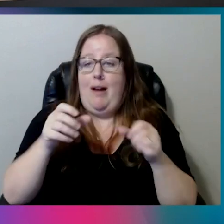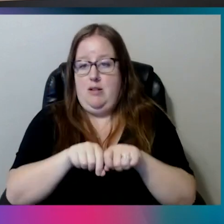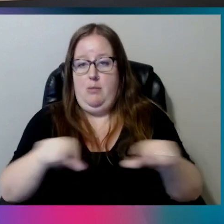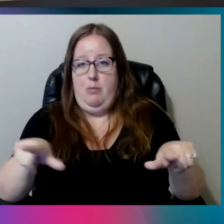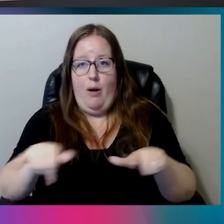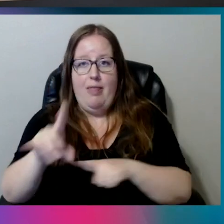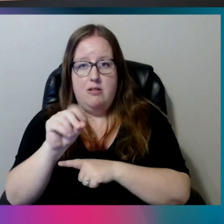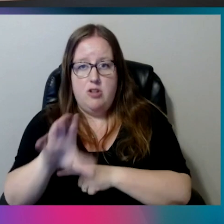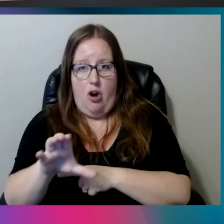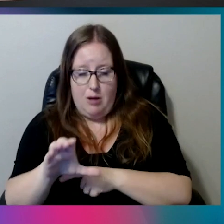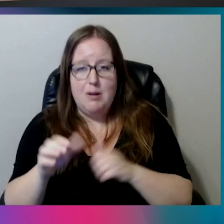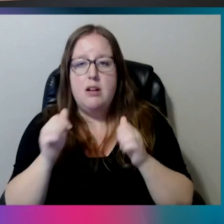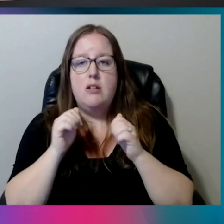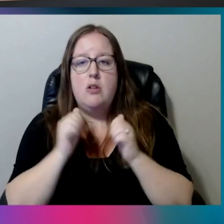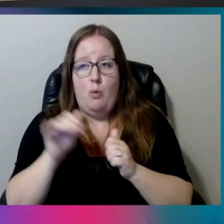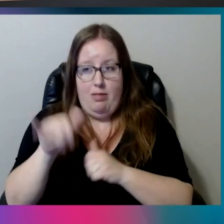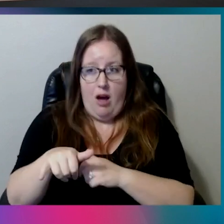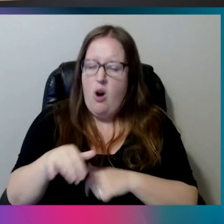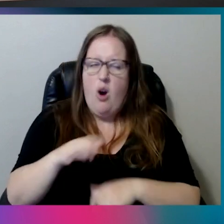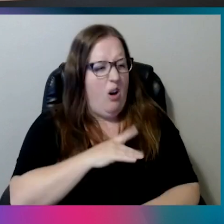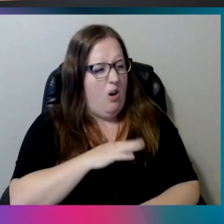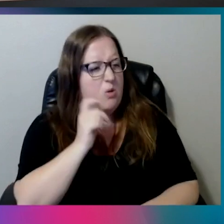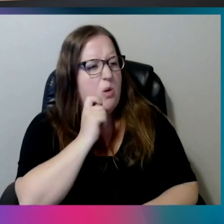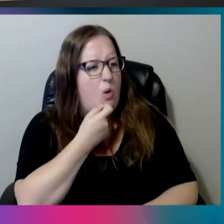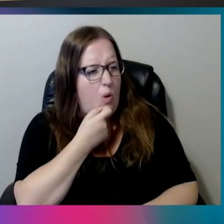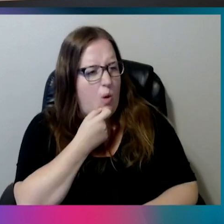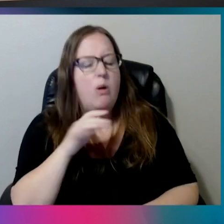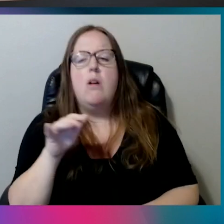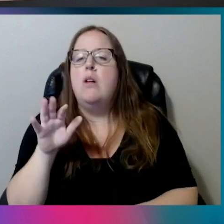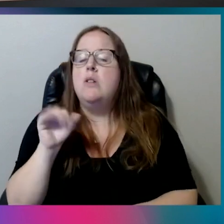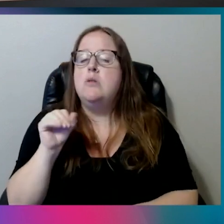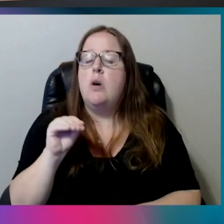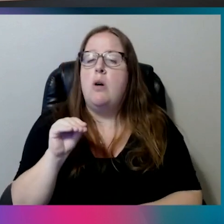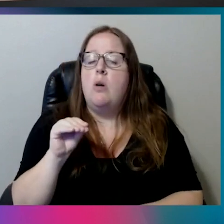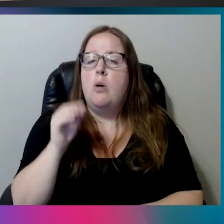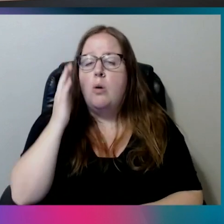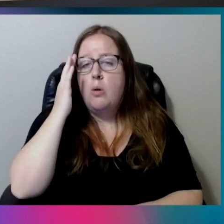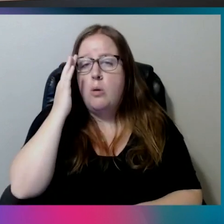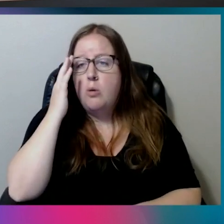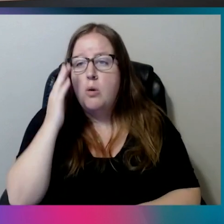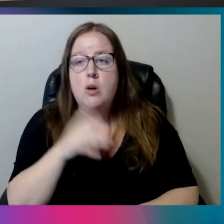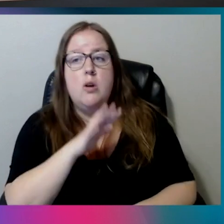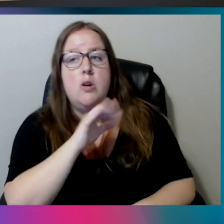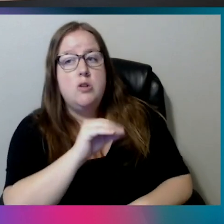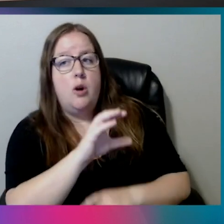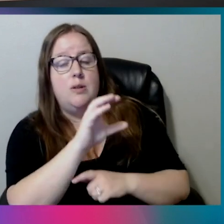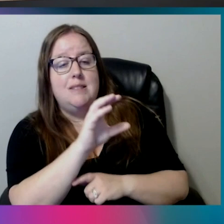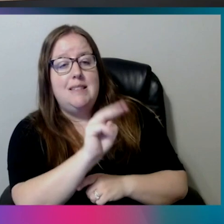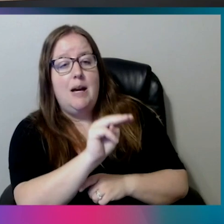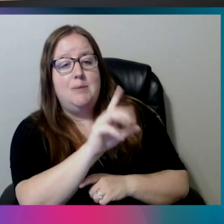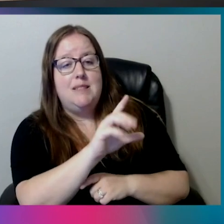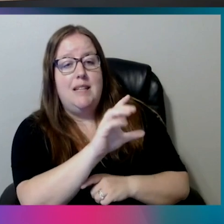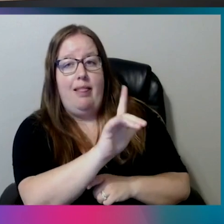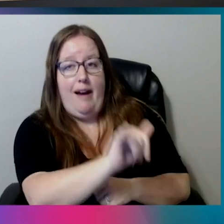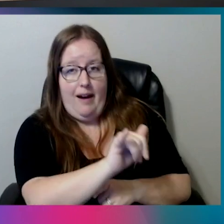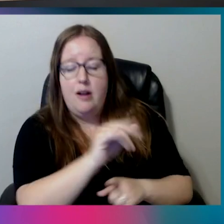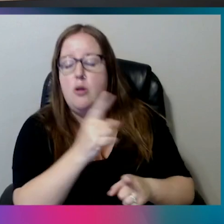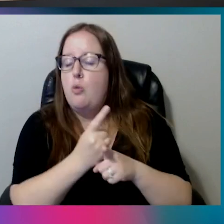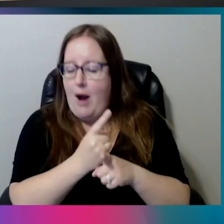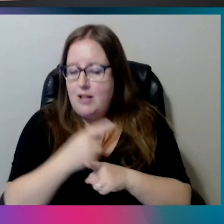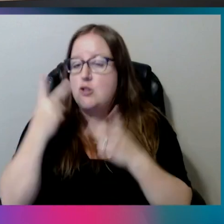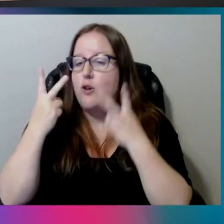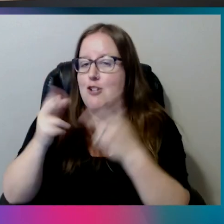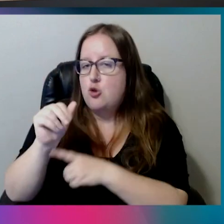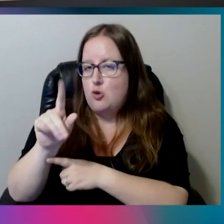against the fleet. Oh, cool. Right, including, it doesn't matter how large. I can do some SAM CLI references some here SAM too. CLI, yeah. So the Visual Studio Toolkit uses